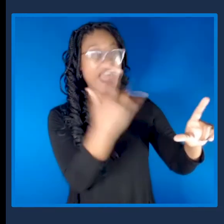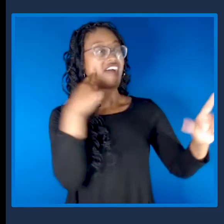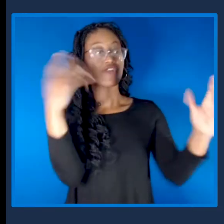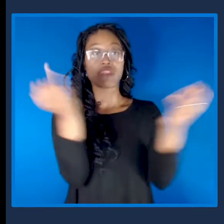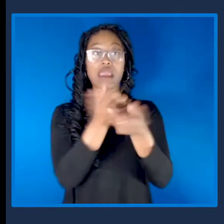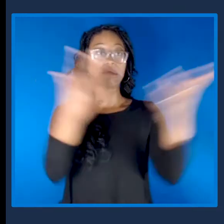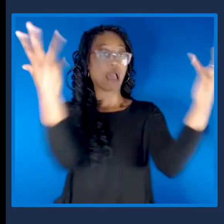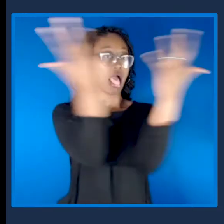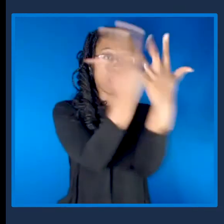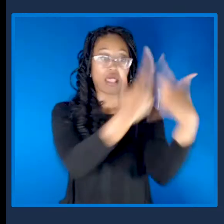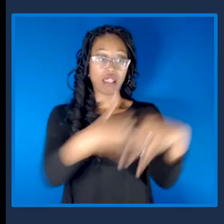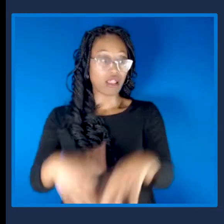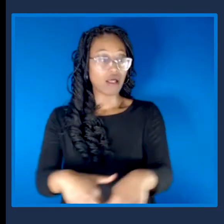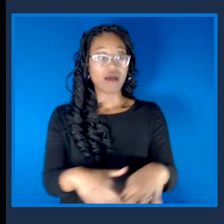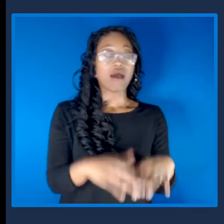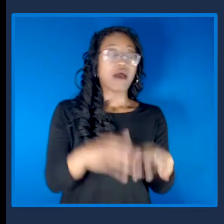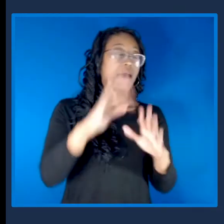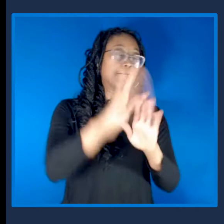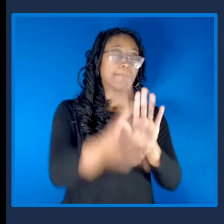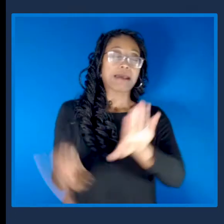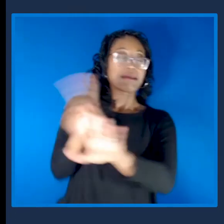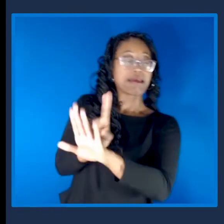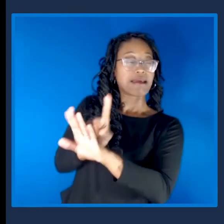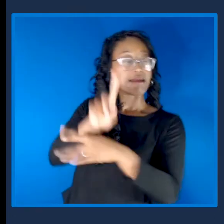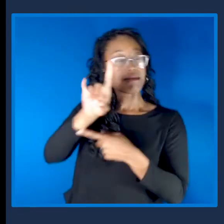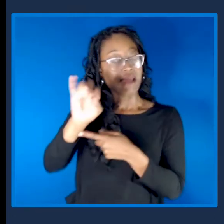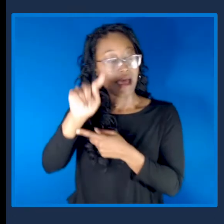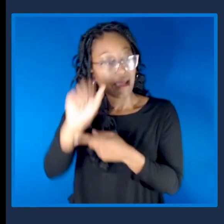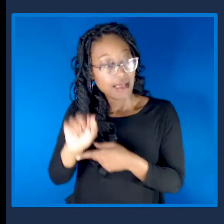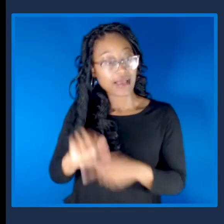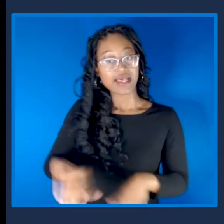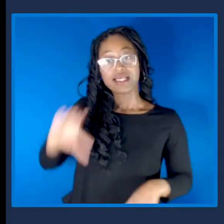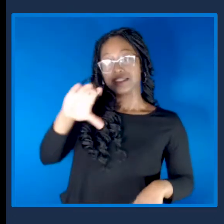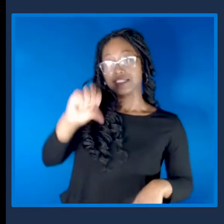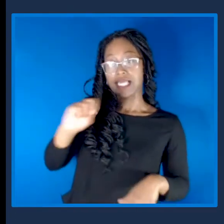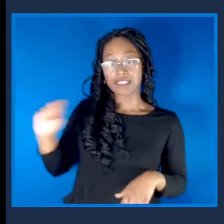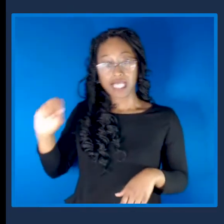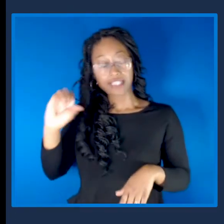talking about backend data, CSS styles,